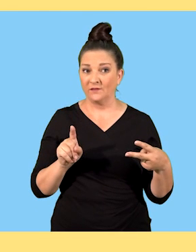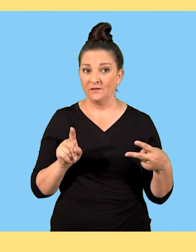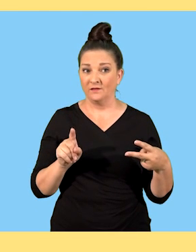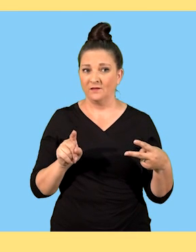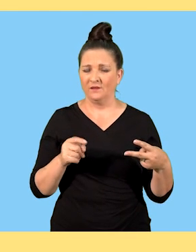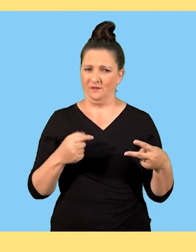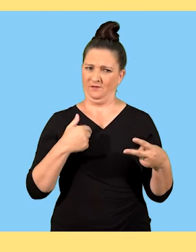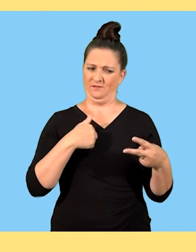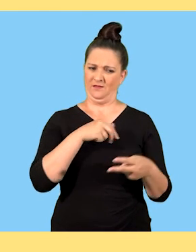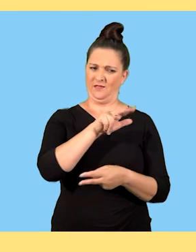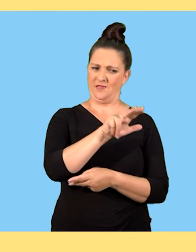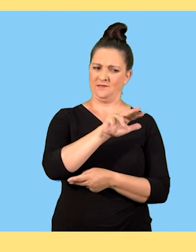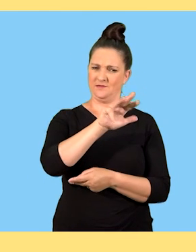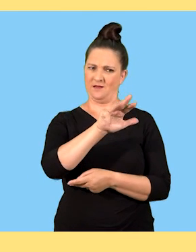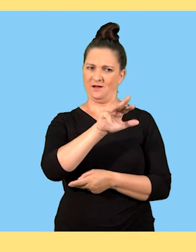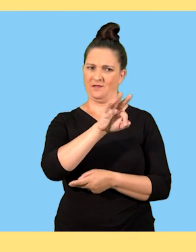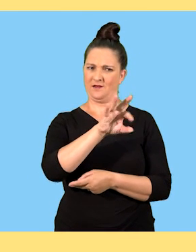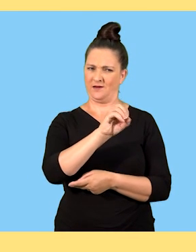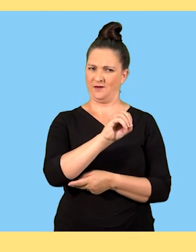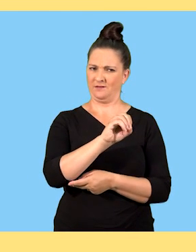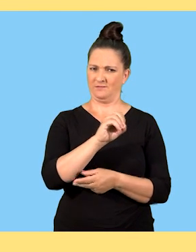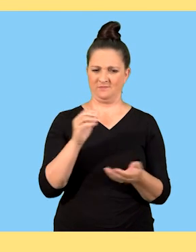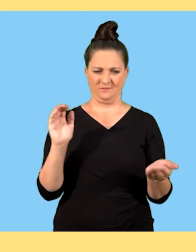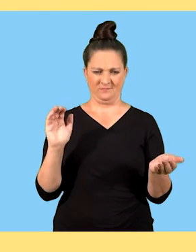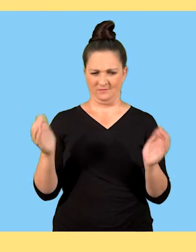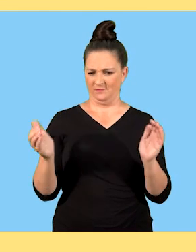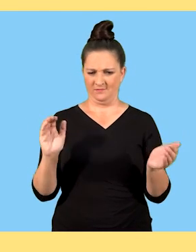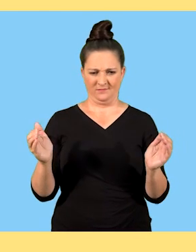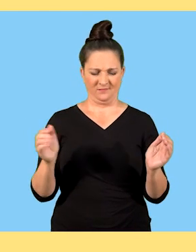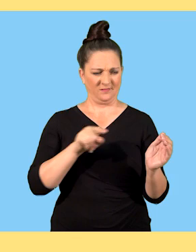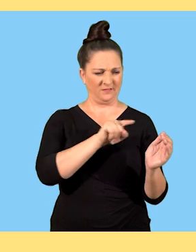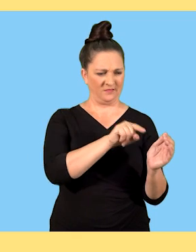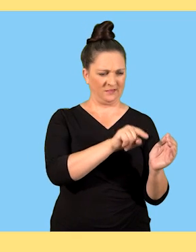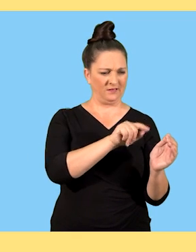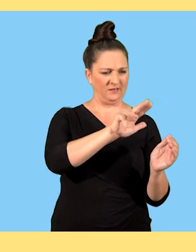records, we have 89,300. That is in the records. We have